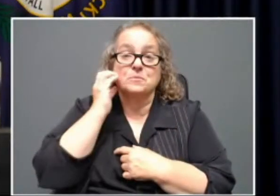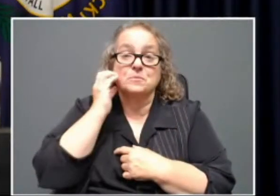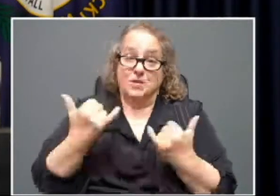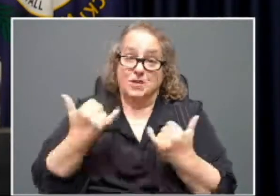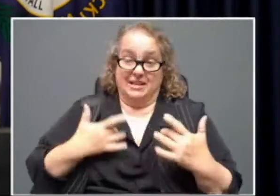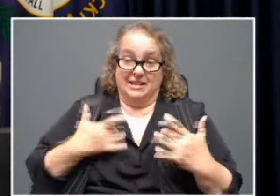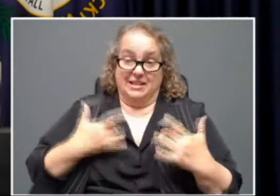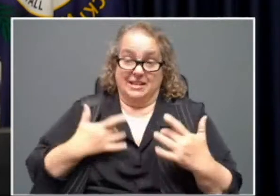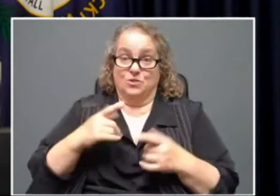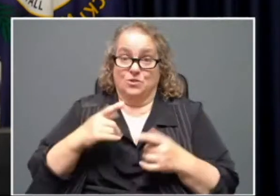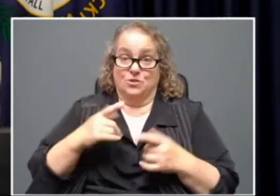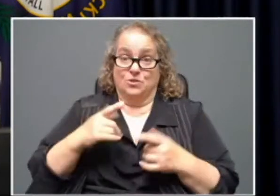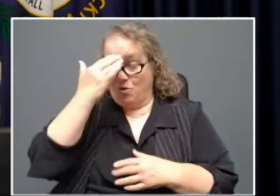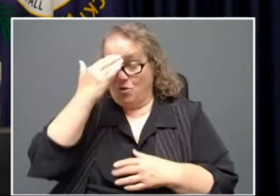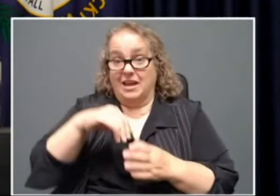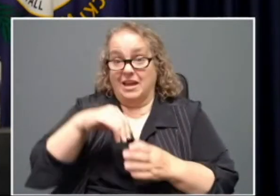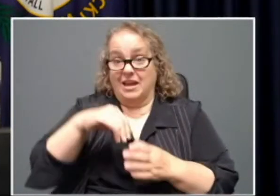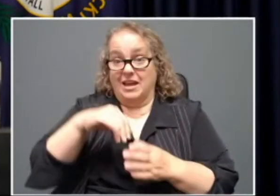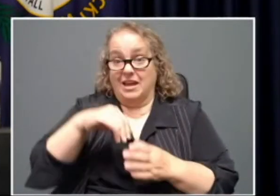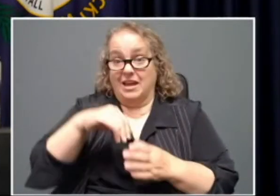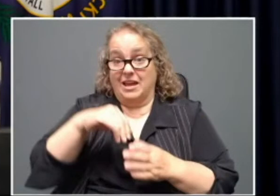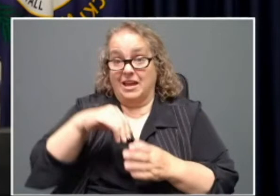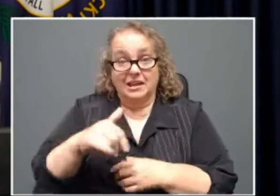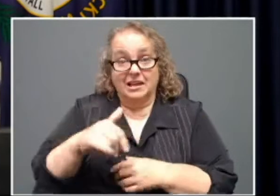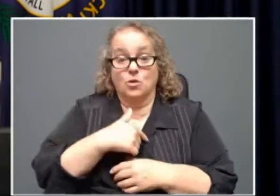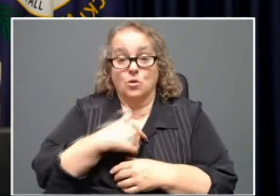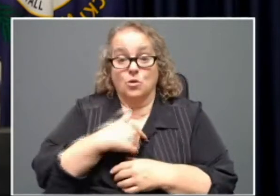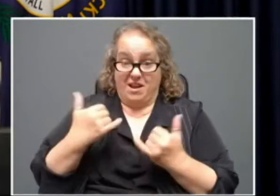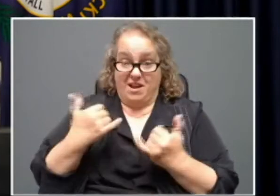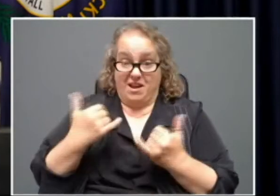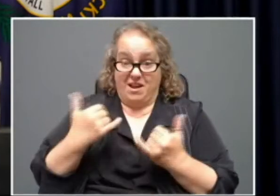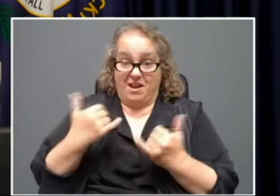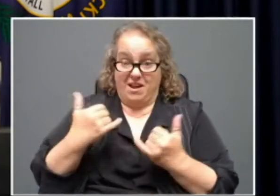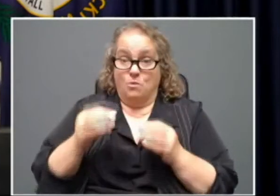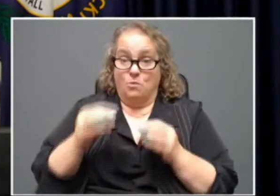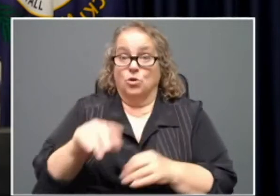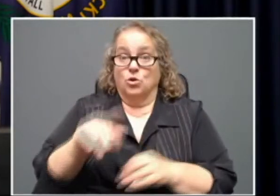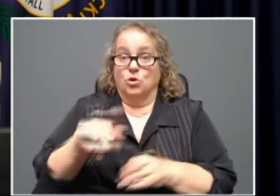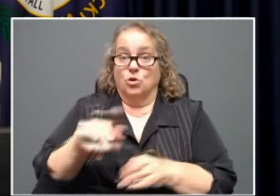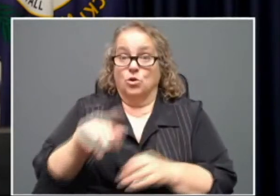to know that in Kentucky, we've now put